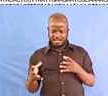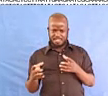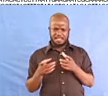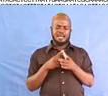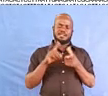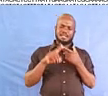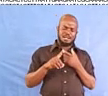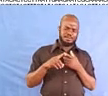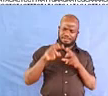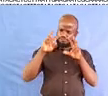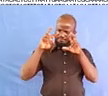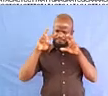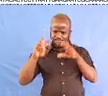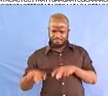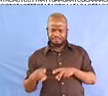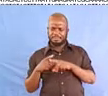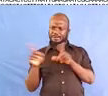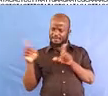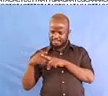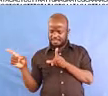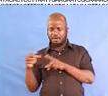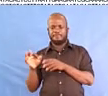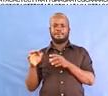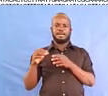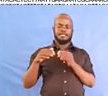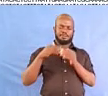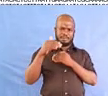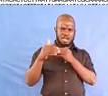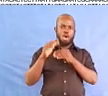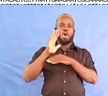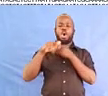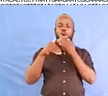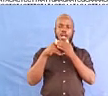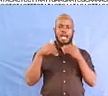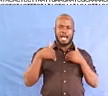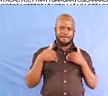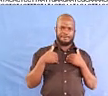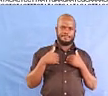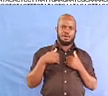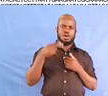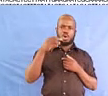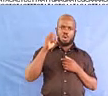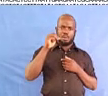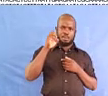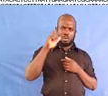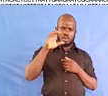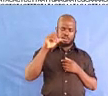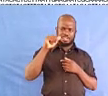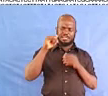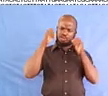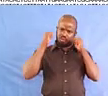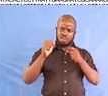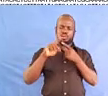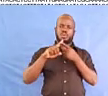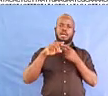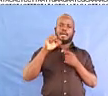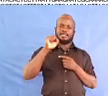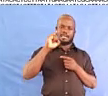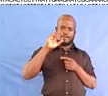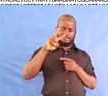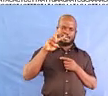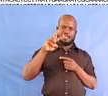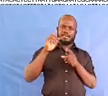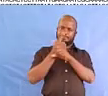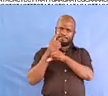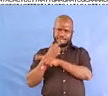strains of HIV, and while there was an incredible diversity of sequences at certain locations, they all had a strong homology to